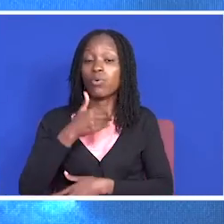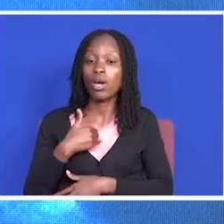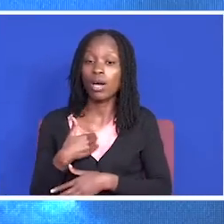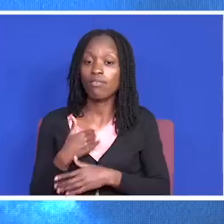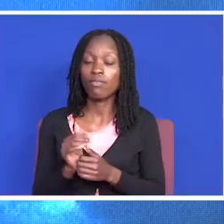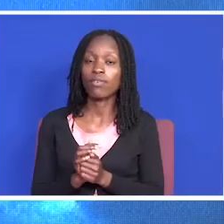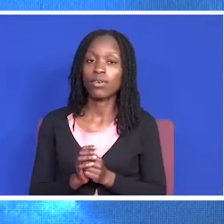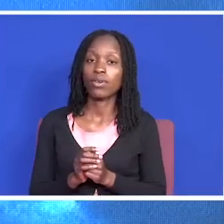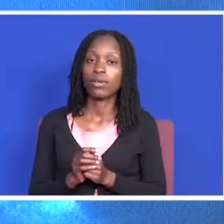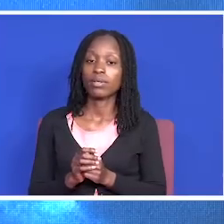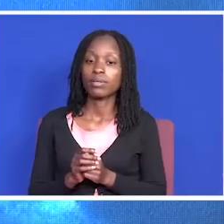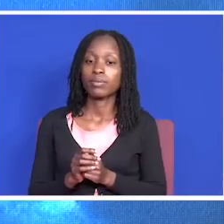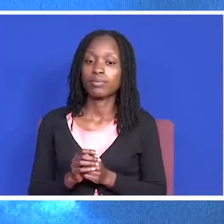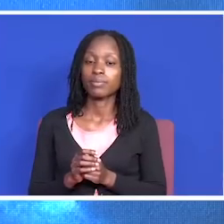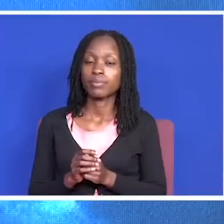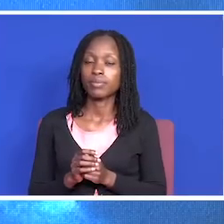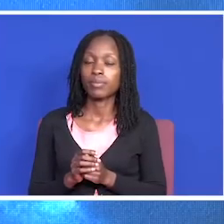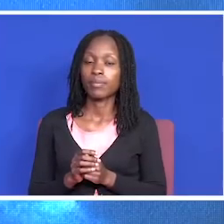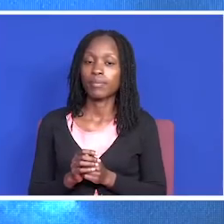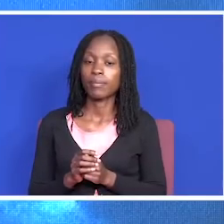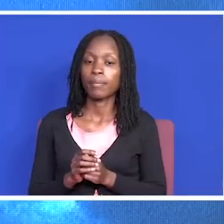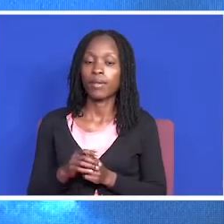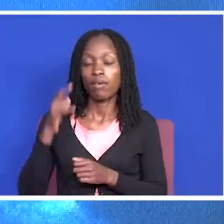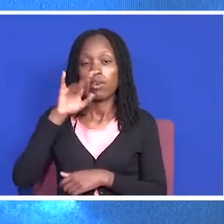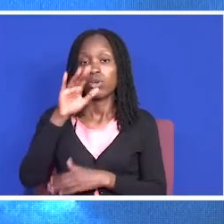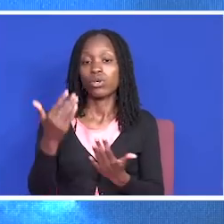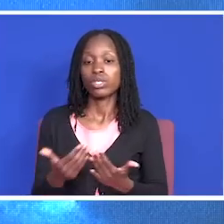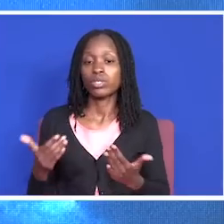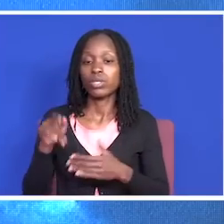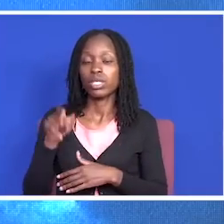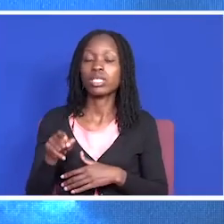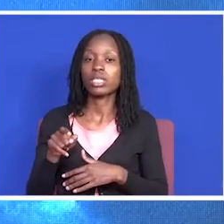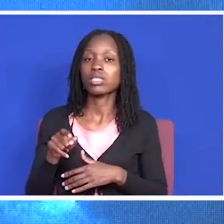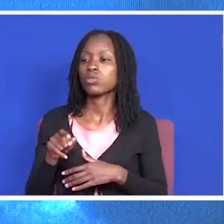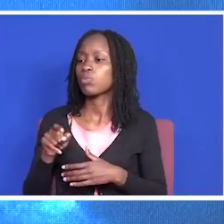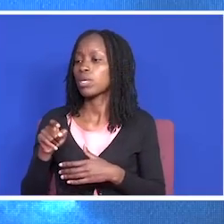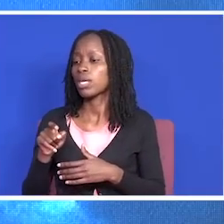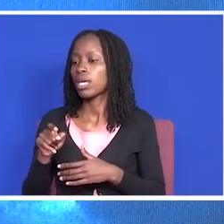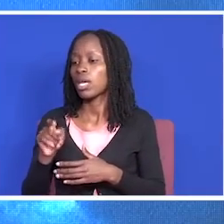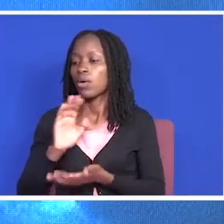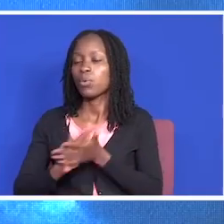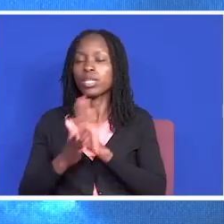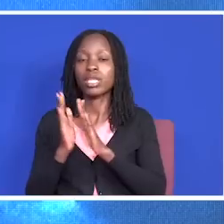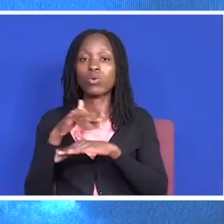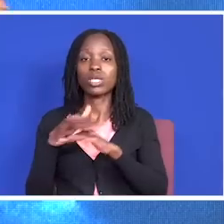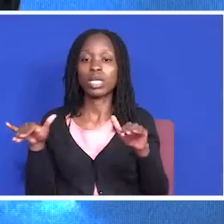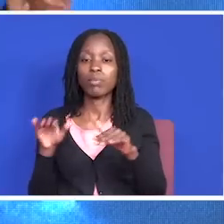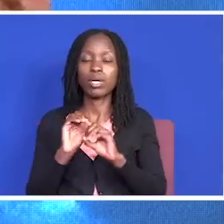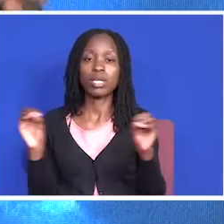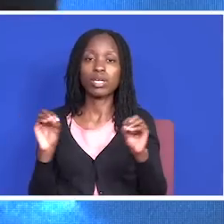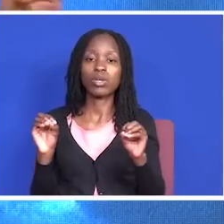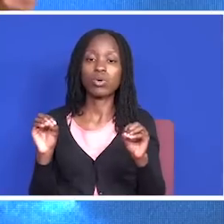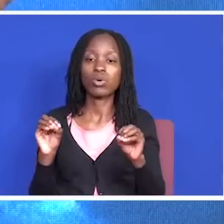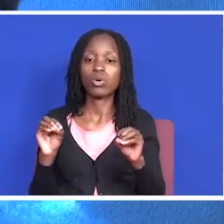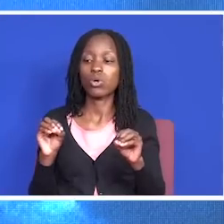and according to God's intention, the love you will be having for your children should be unconditional. No child needs